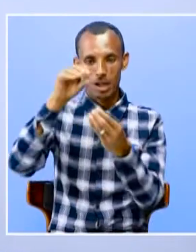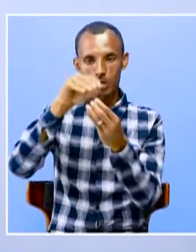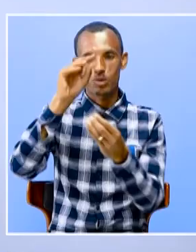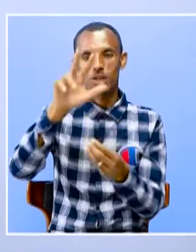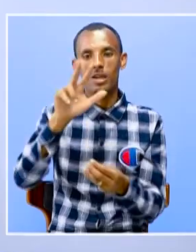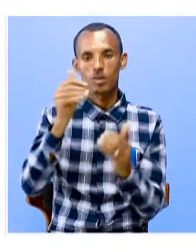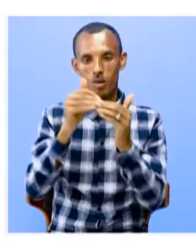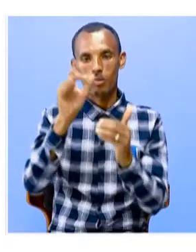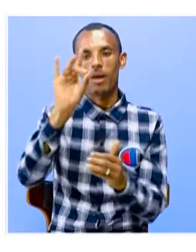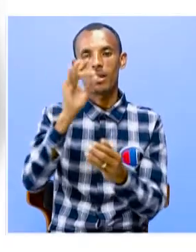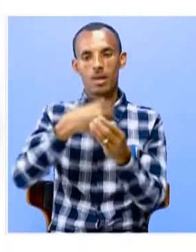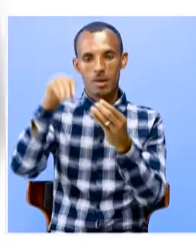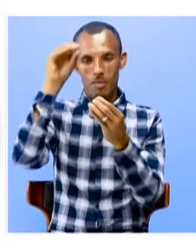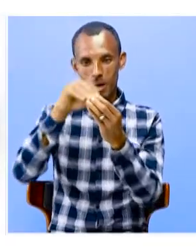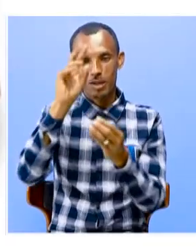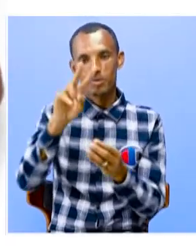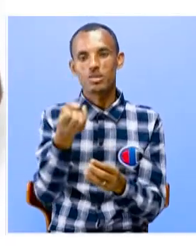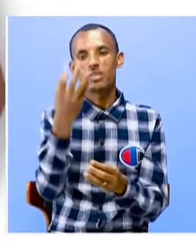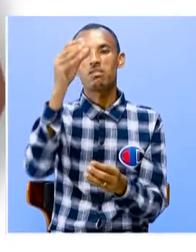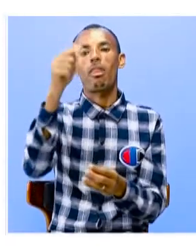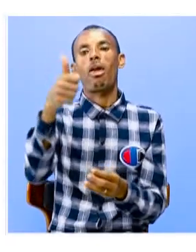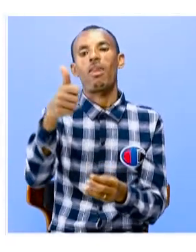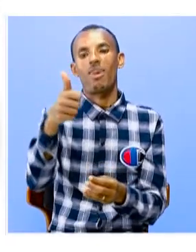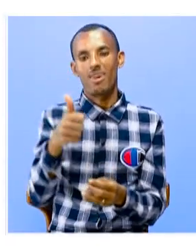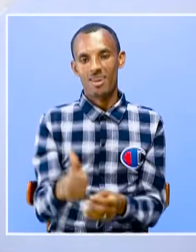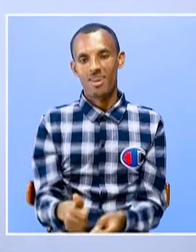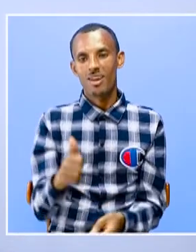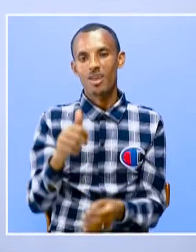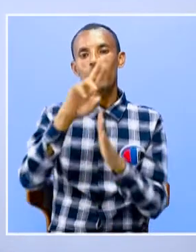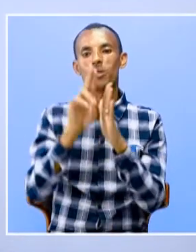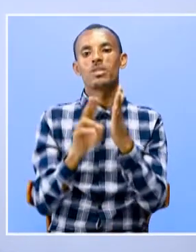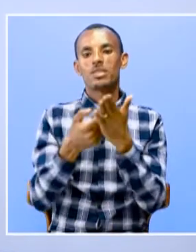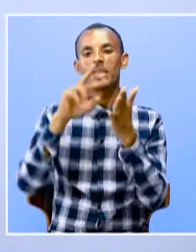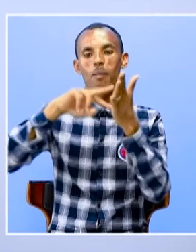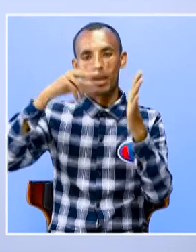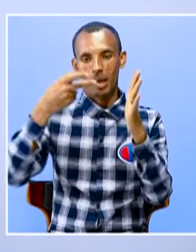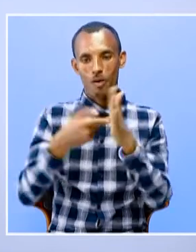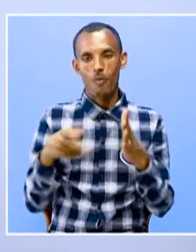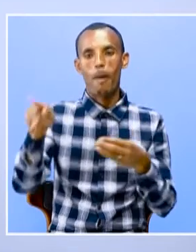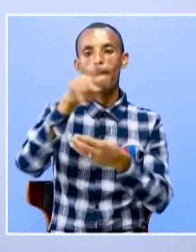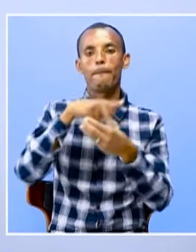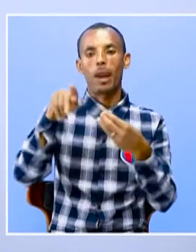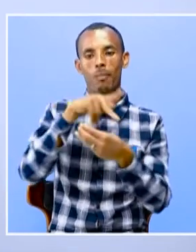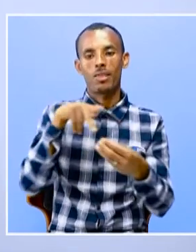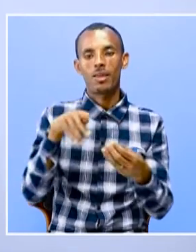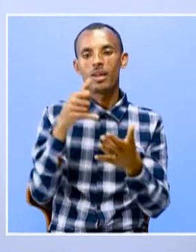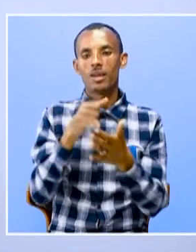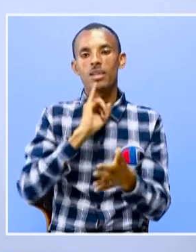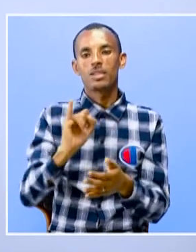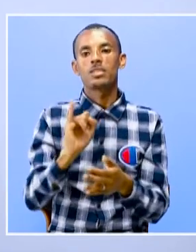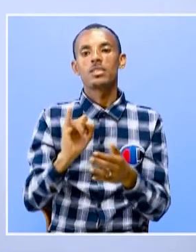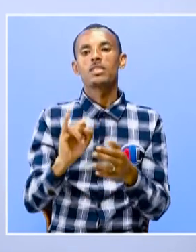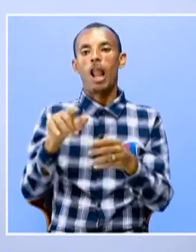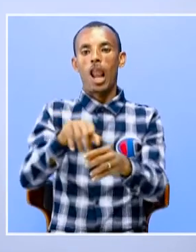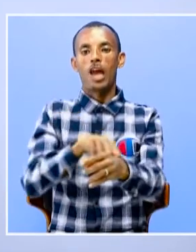is 8 plus 2 it is 10 units. So this is the meaning of perimeter. It is the